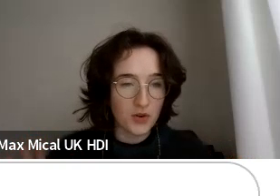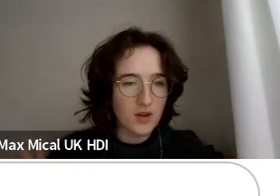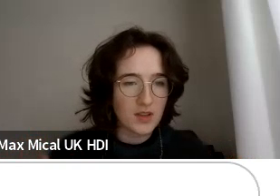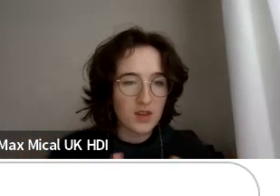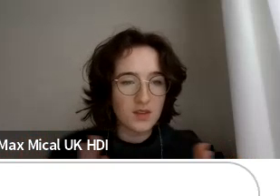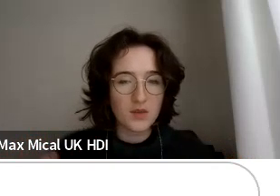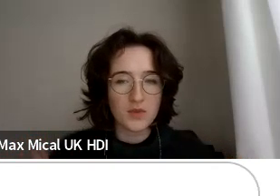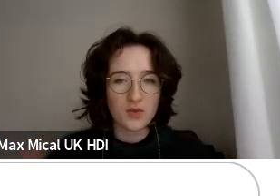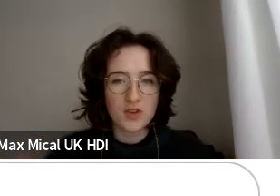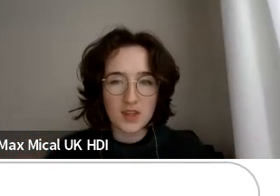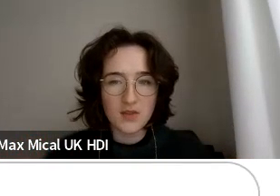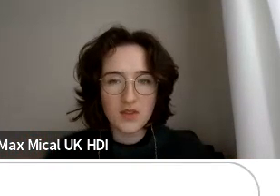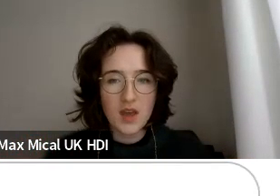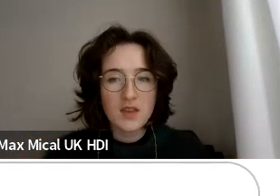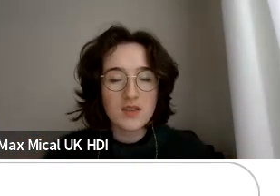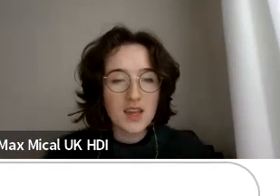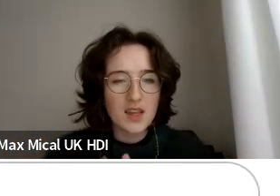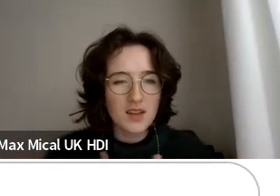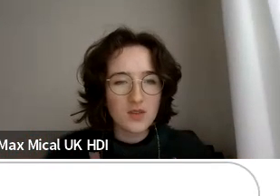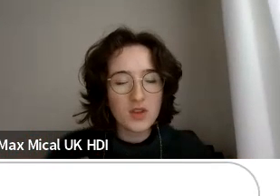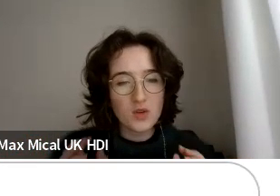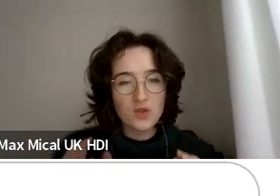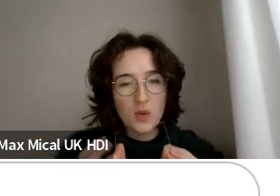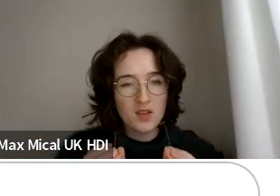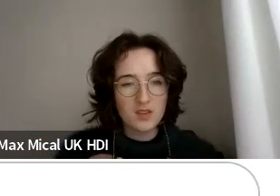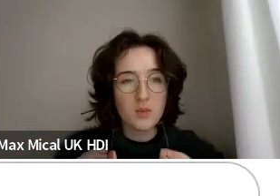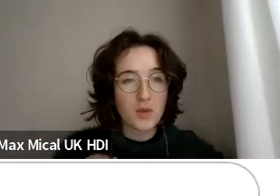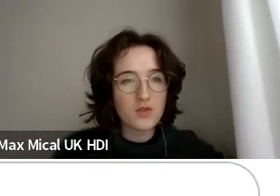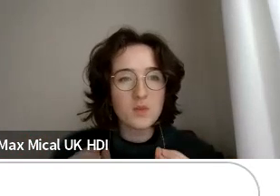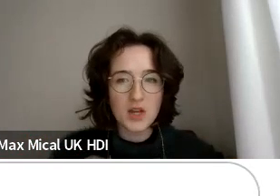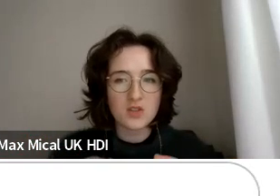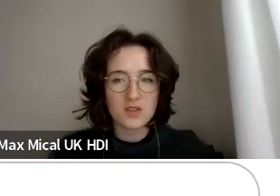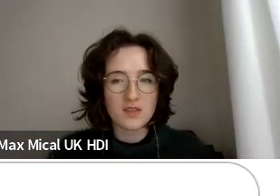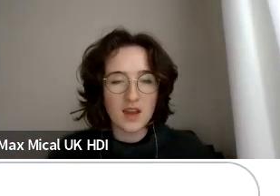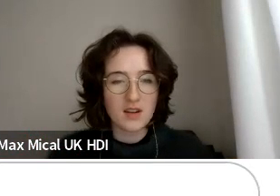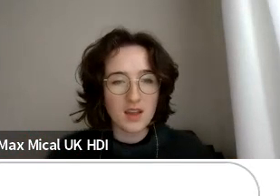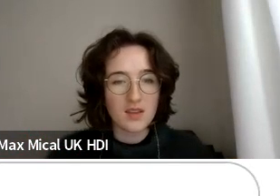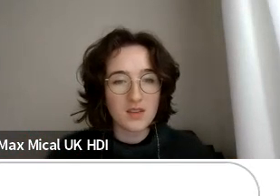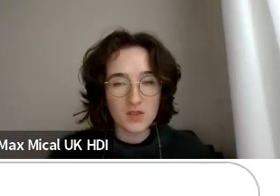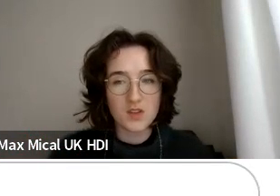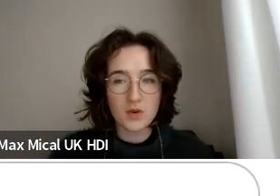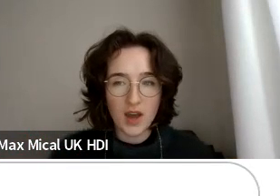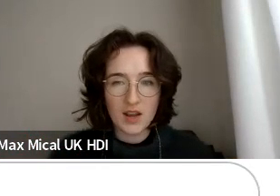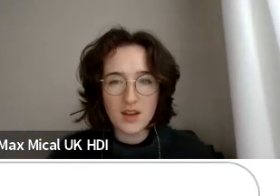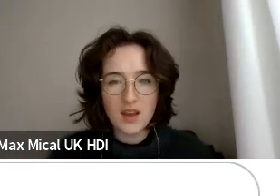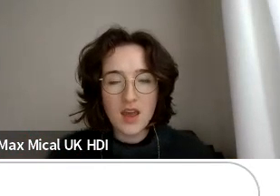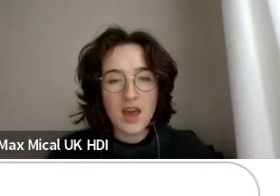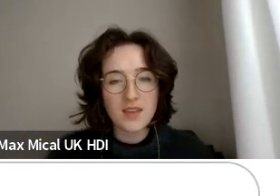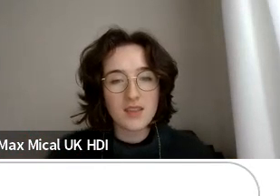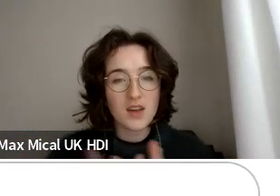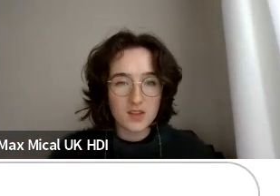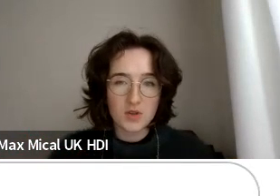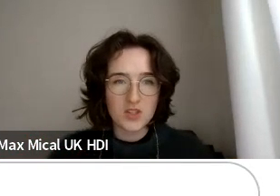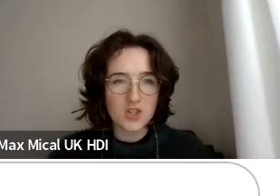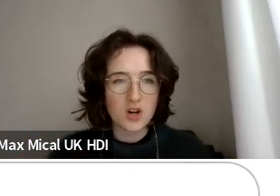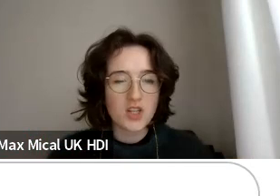the referral, as you can see, referral received. The second is really those 2 boxes in the middle, specialist assigned and the services provided, and